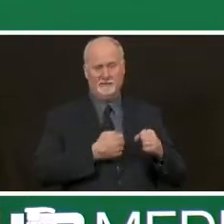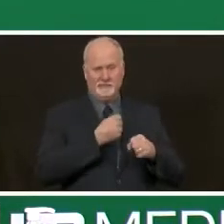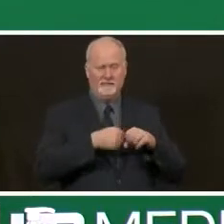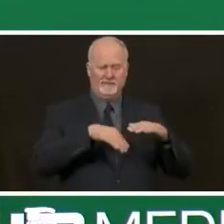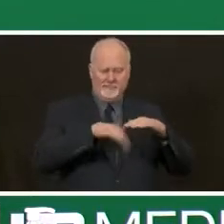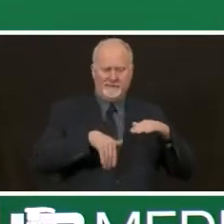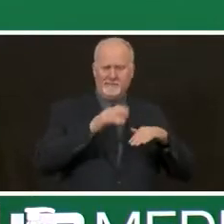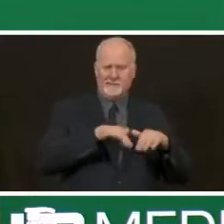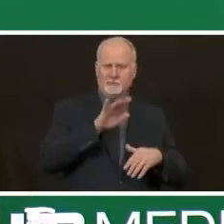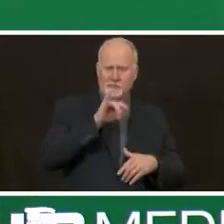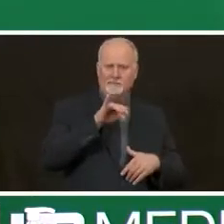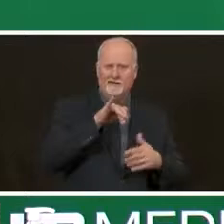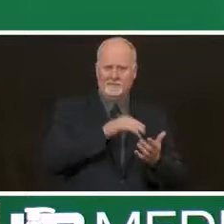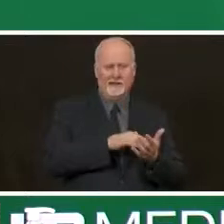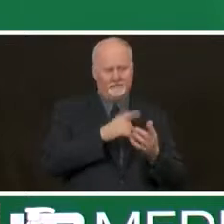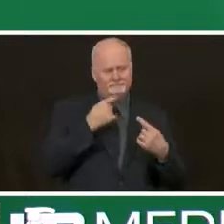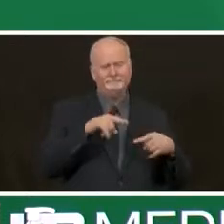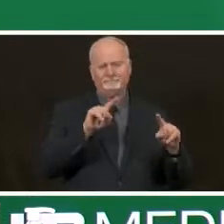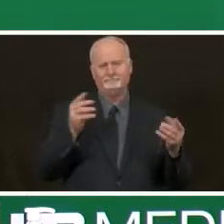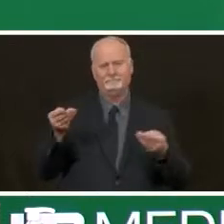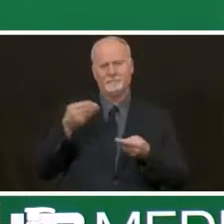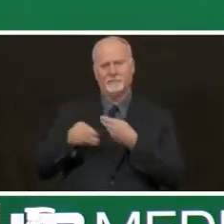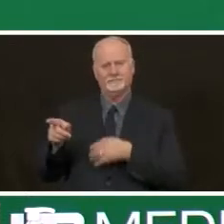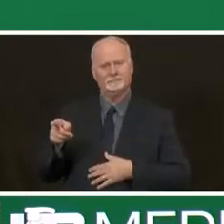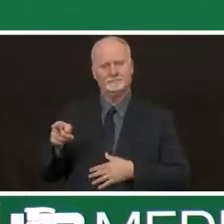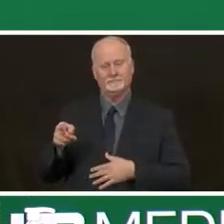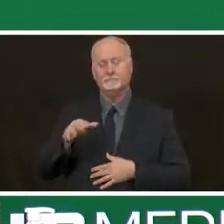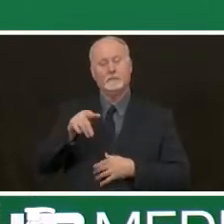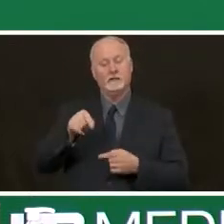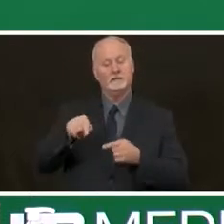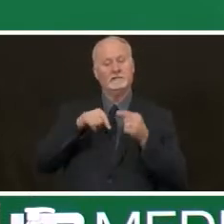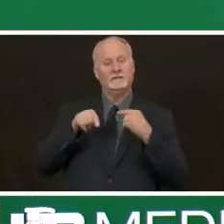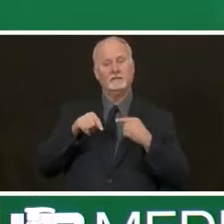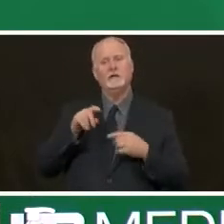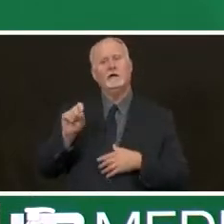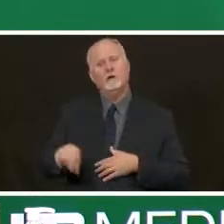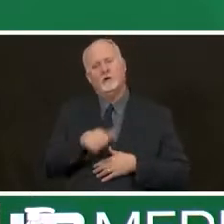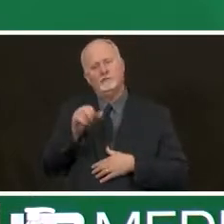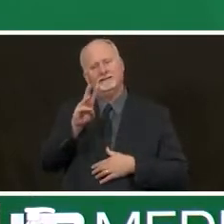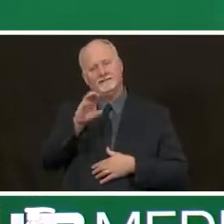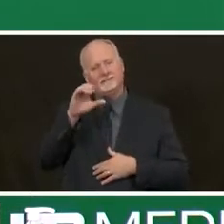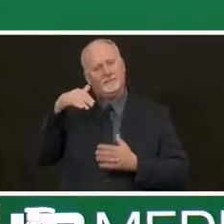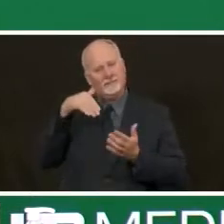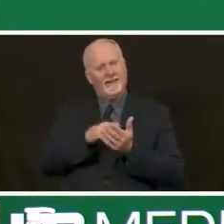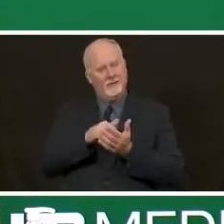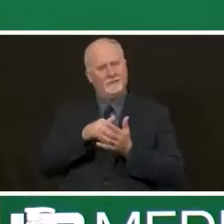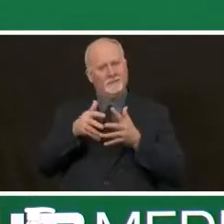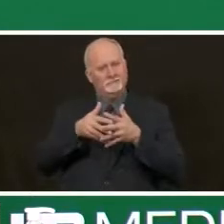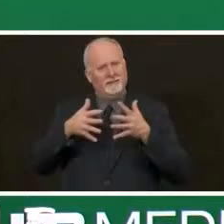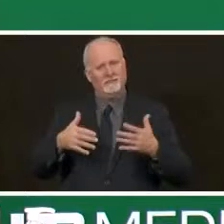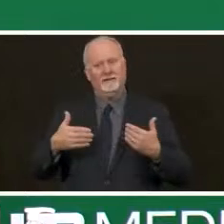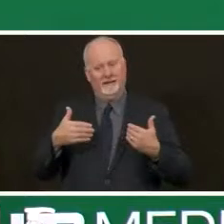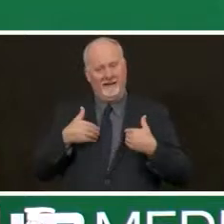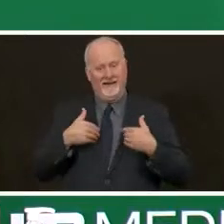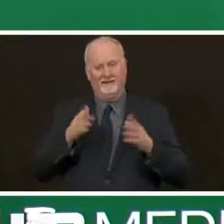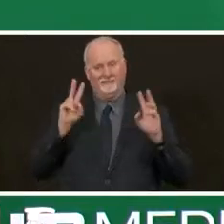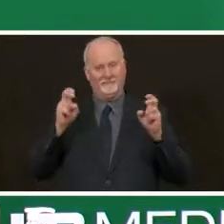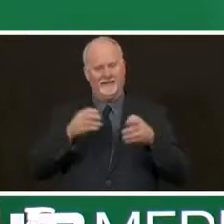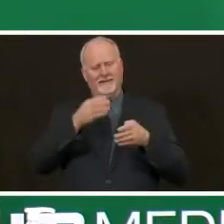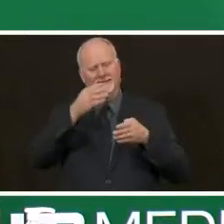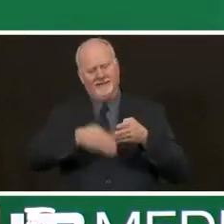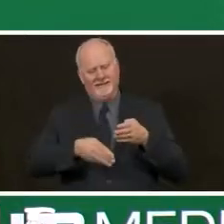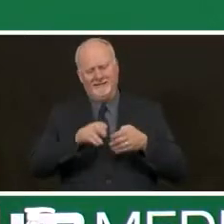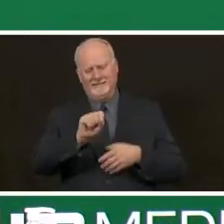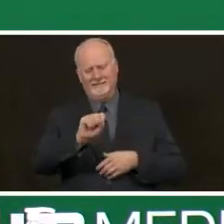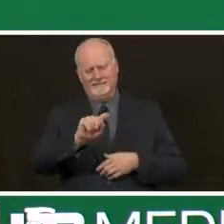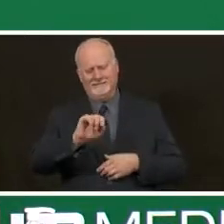than 25,000. And if you back it up further, there are another 600,000 Americans that actually have end-stage kidney disease that have yet to